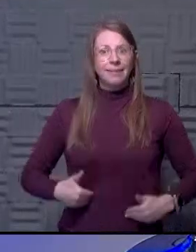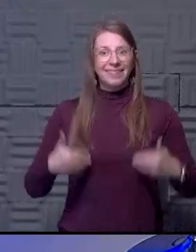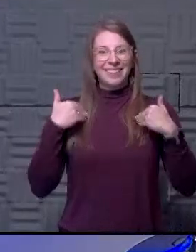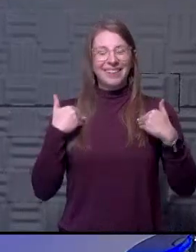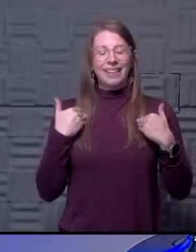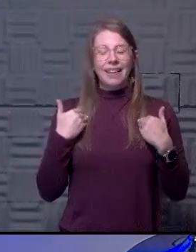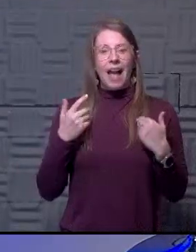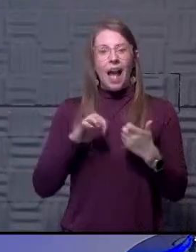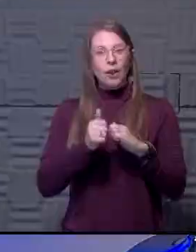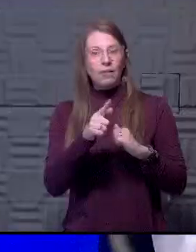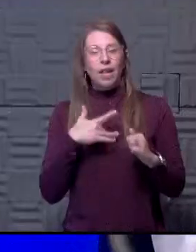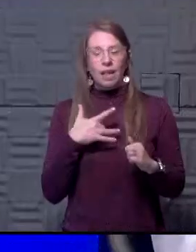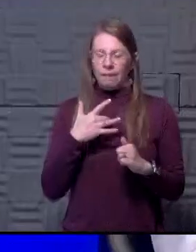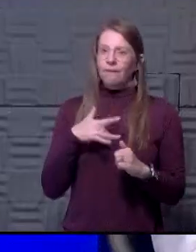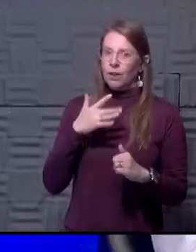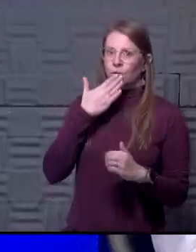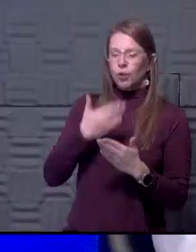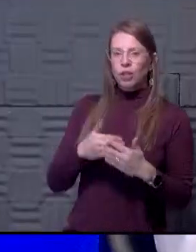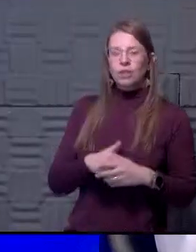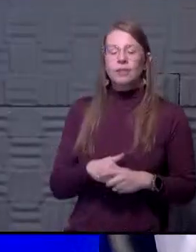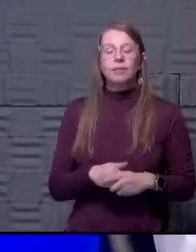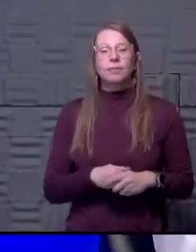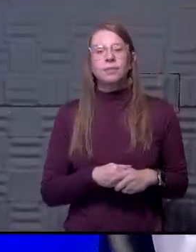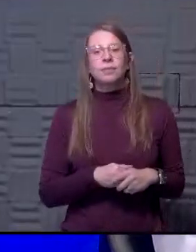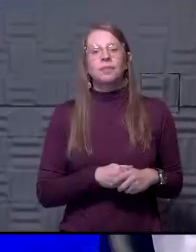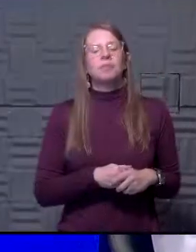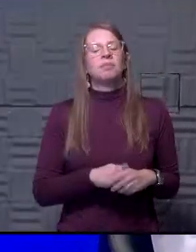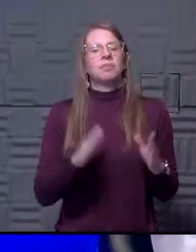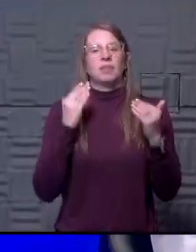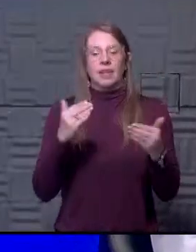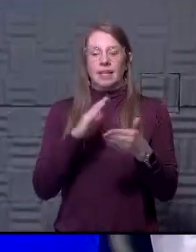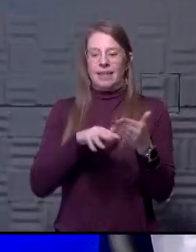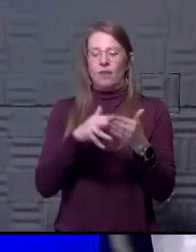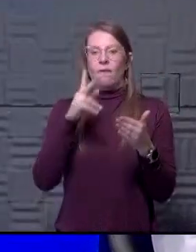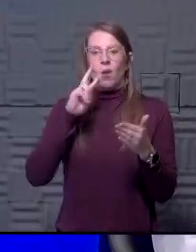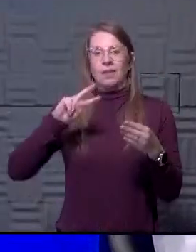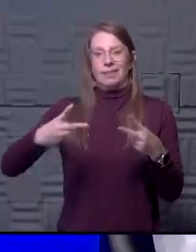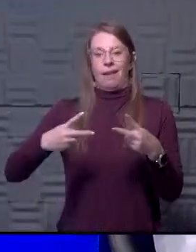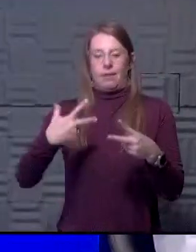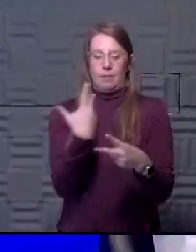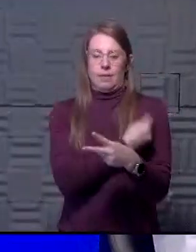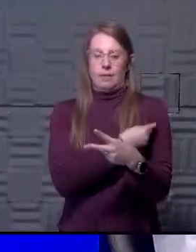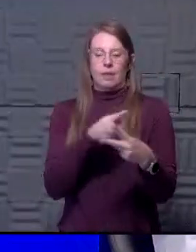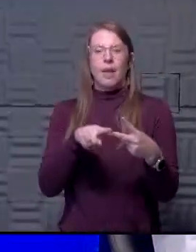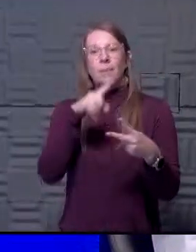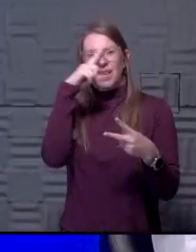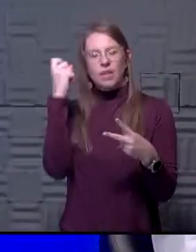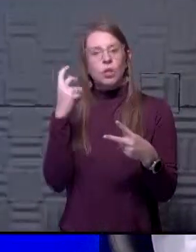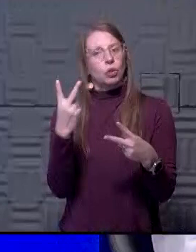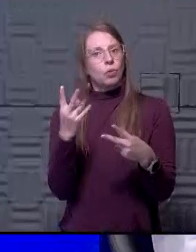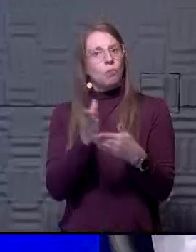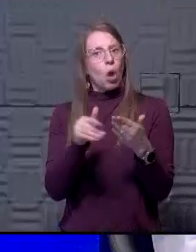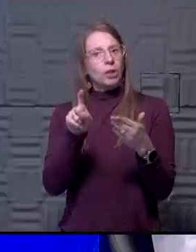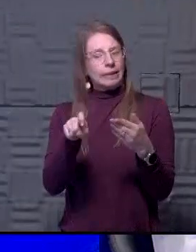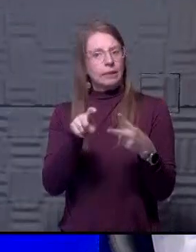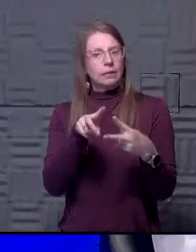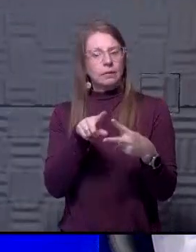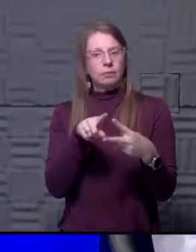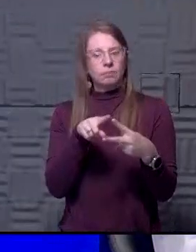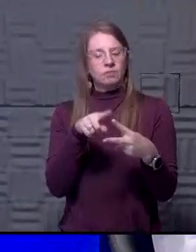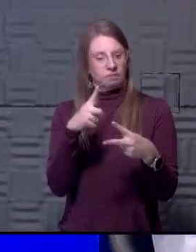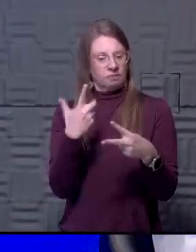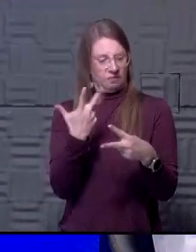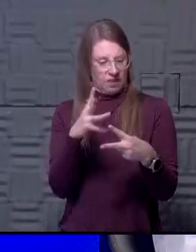Dr. Hawkinson? Good. Good. I feel good. All right, so we're going to go ahead and get you scheduled for your second dose, since Okay. this is a two-part